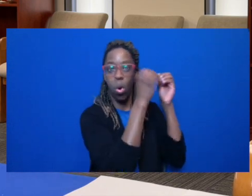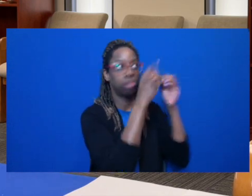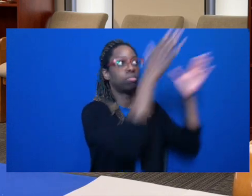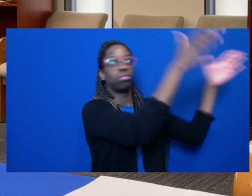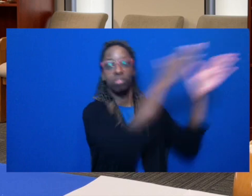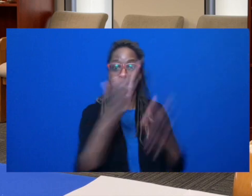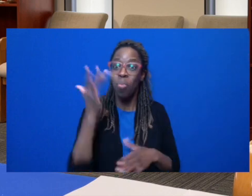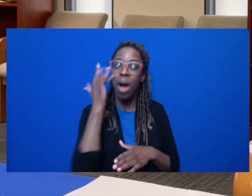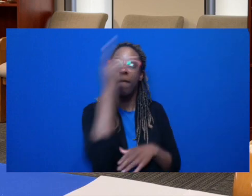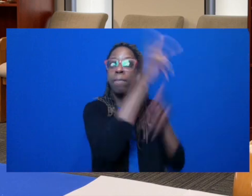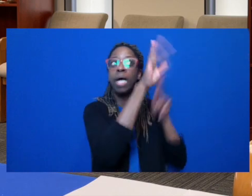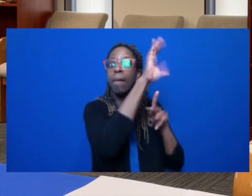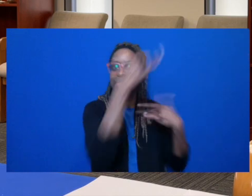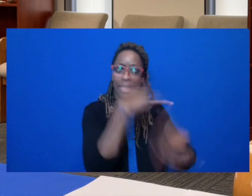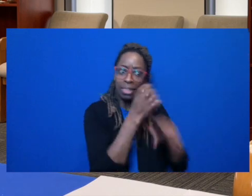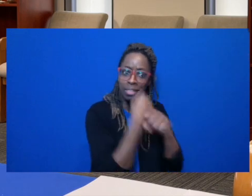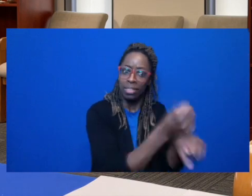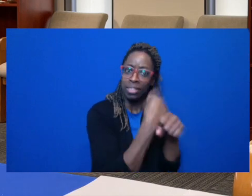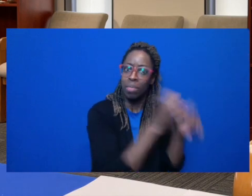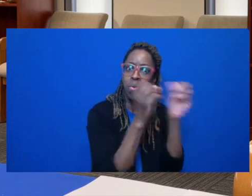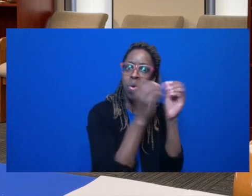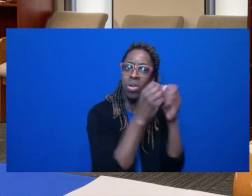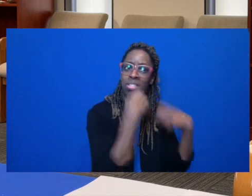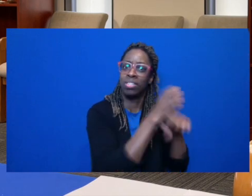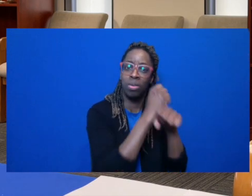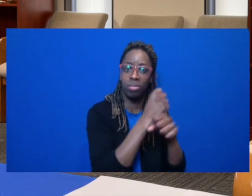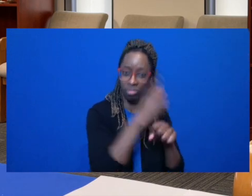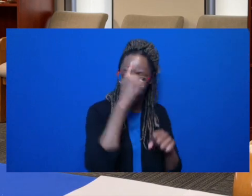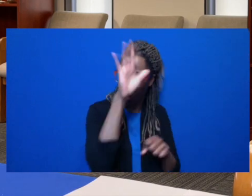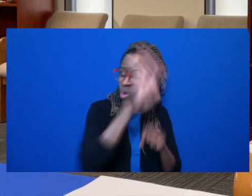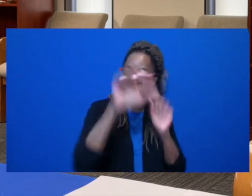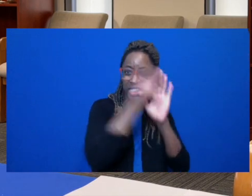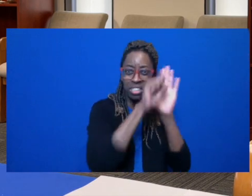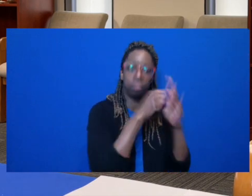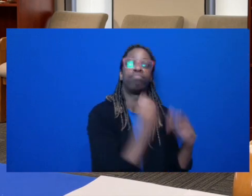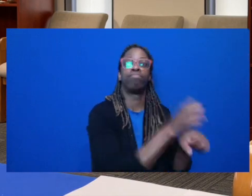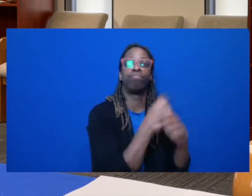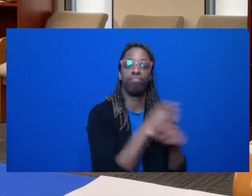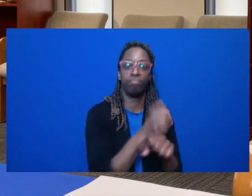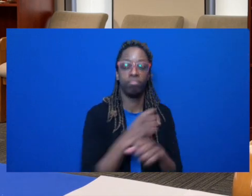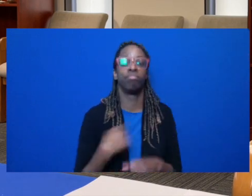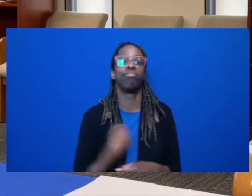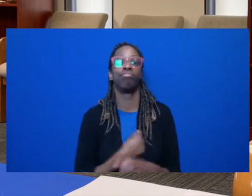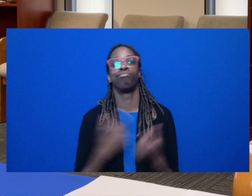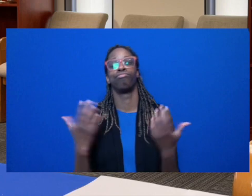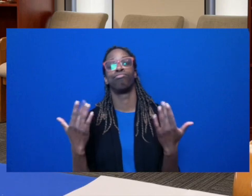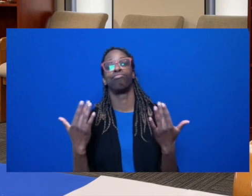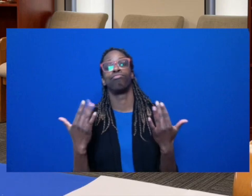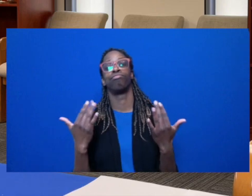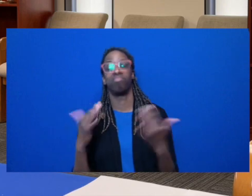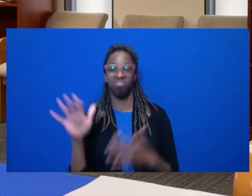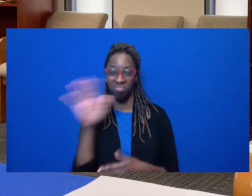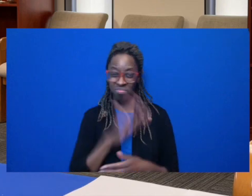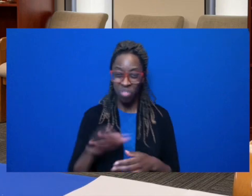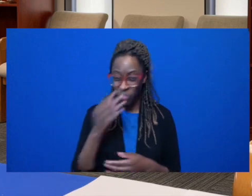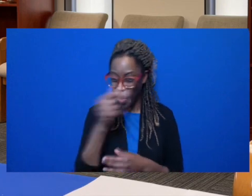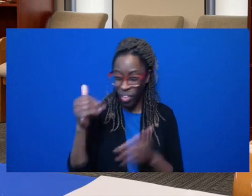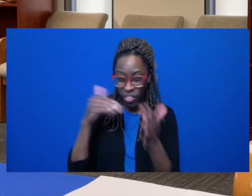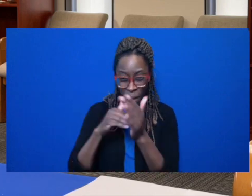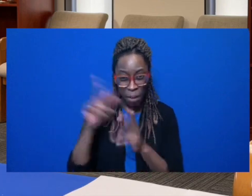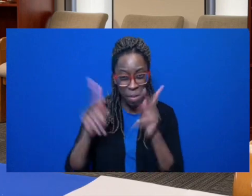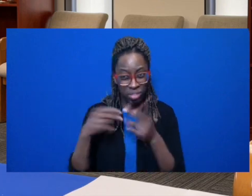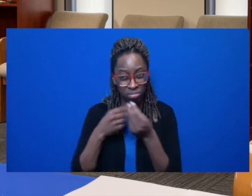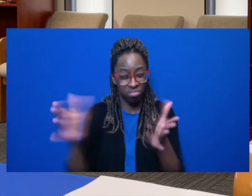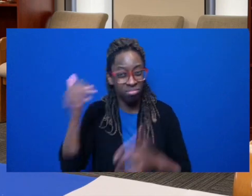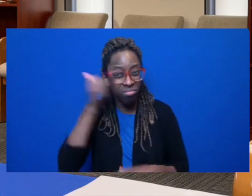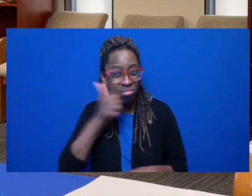in the state of Rhode Island. But to put that in perspective, right, that's about 1.5% of the population. So not a whole lot, but a subset. And